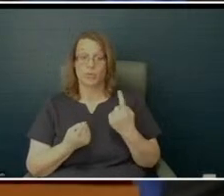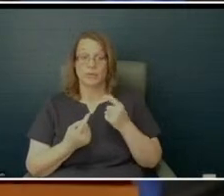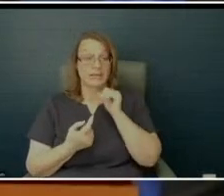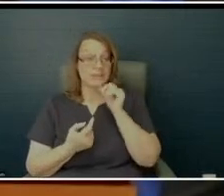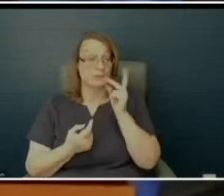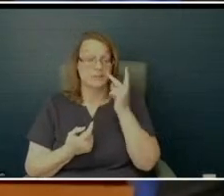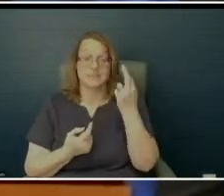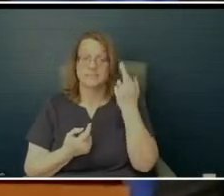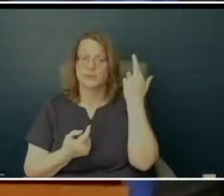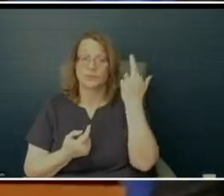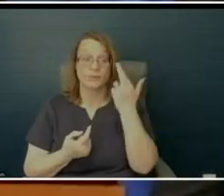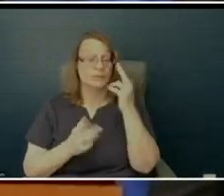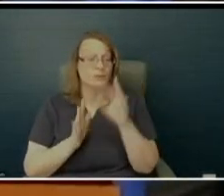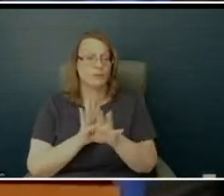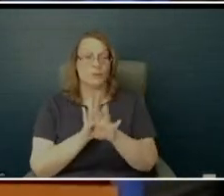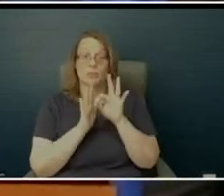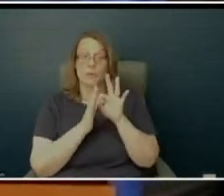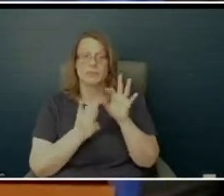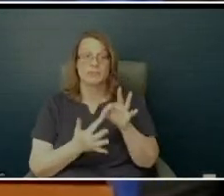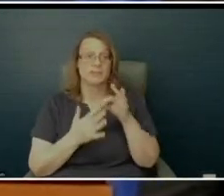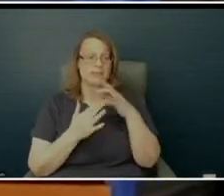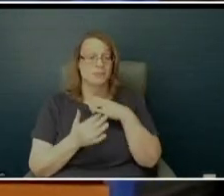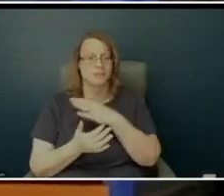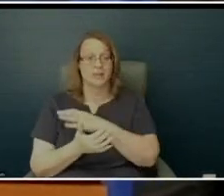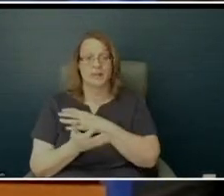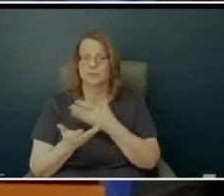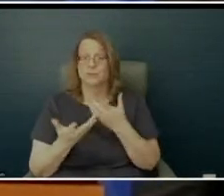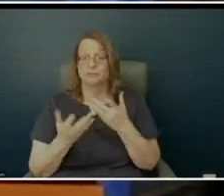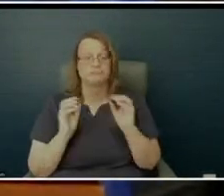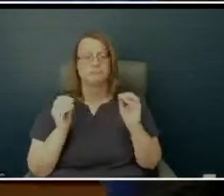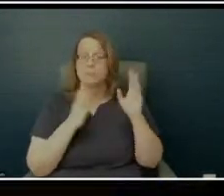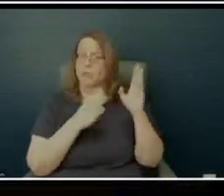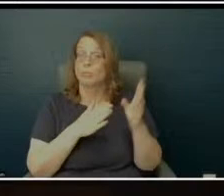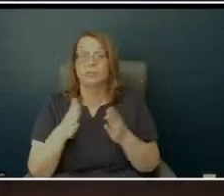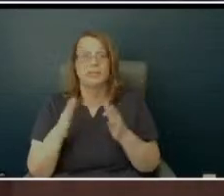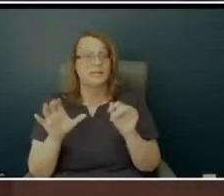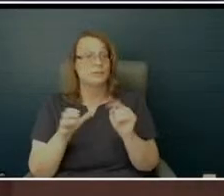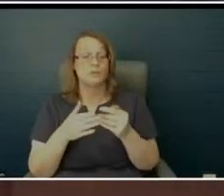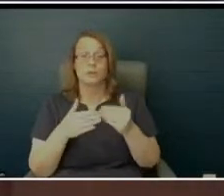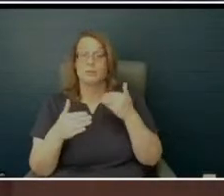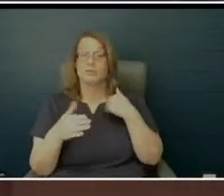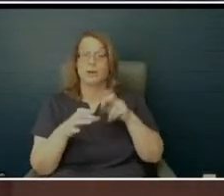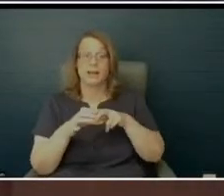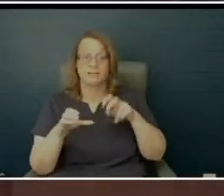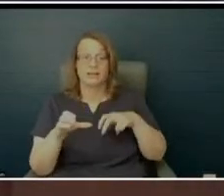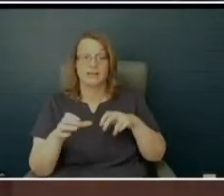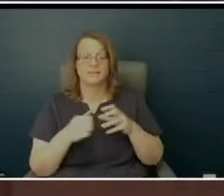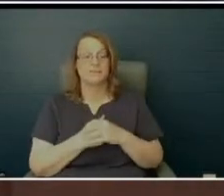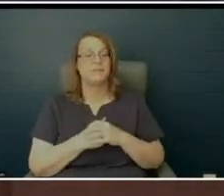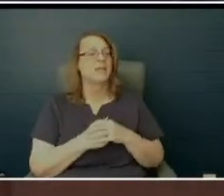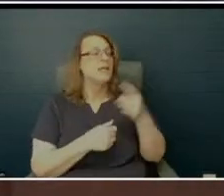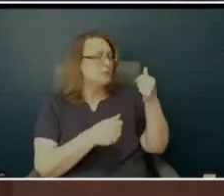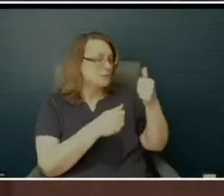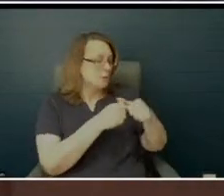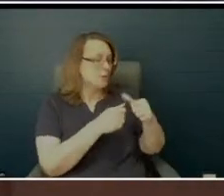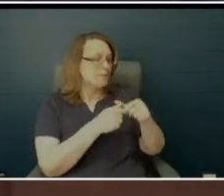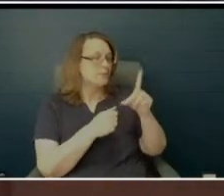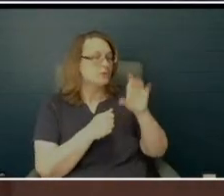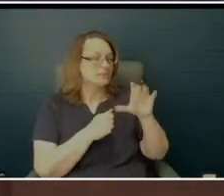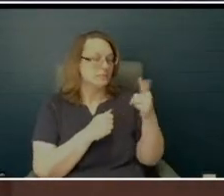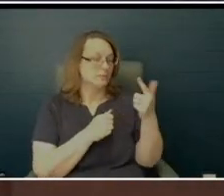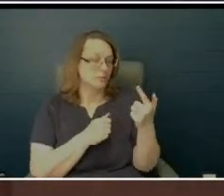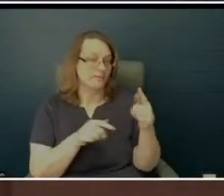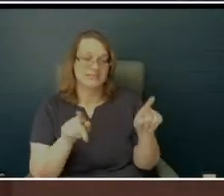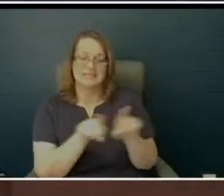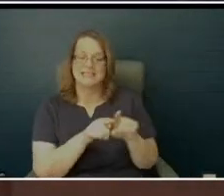a special counsel, and I have no plan to do so before I leave. So remember that December 21st was the same day